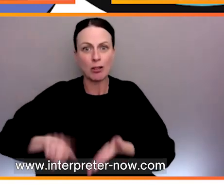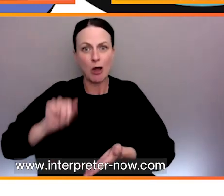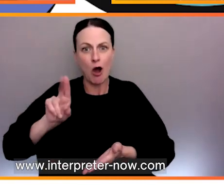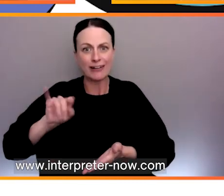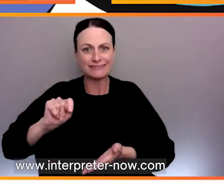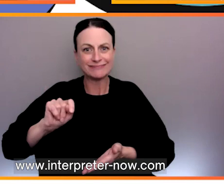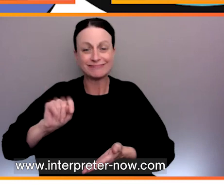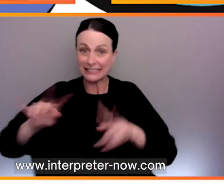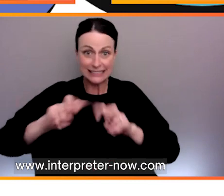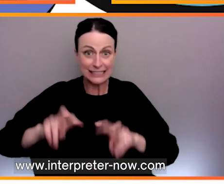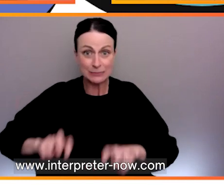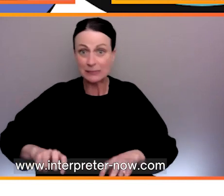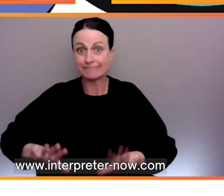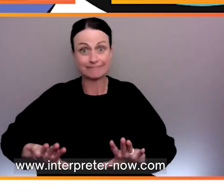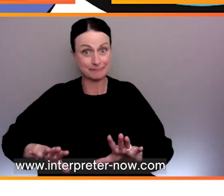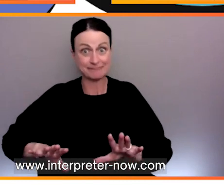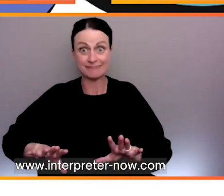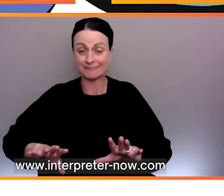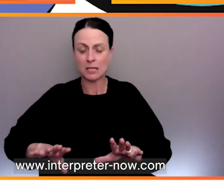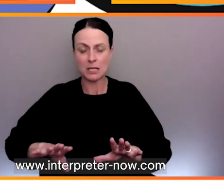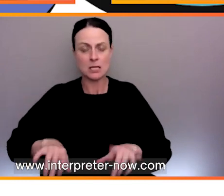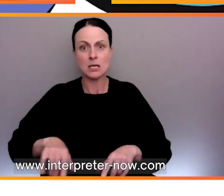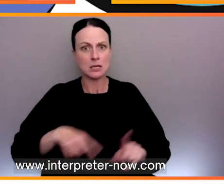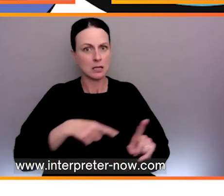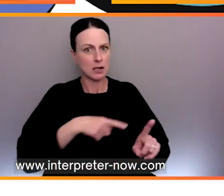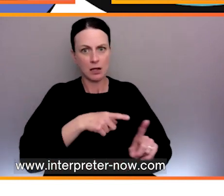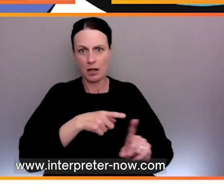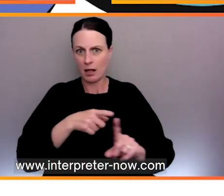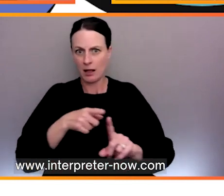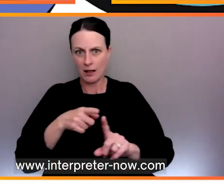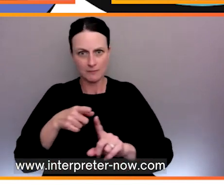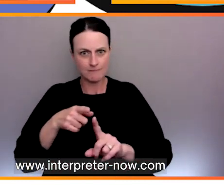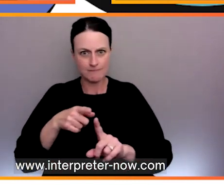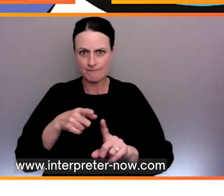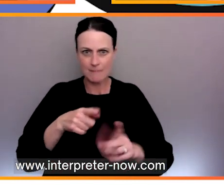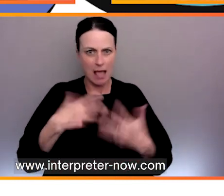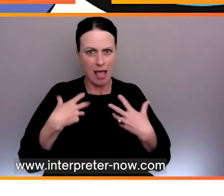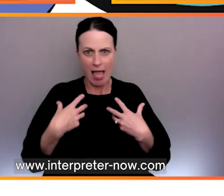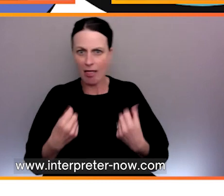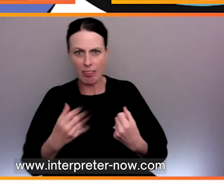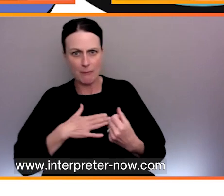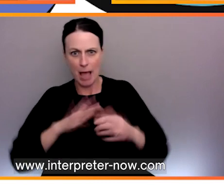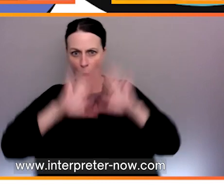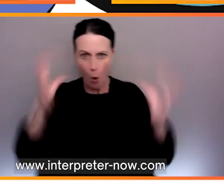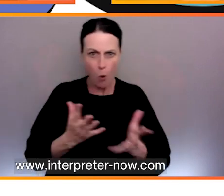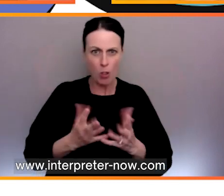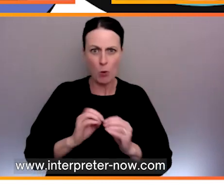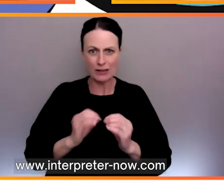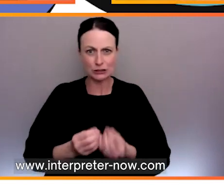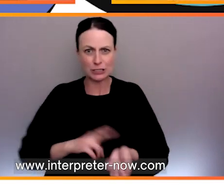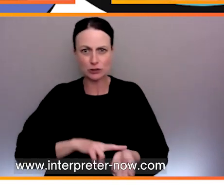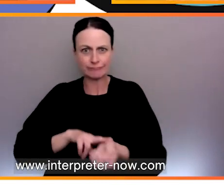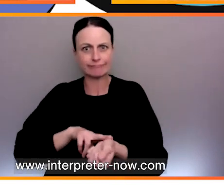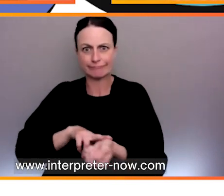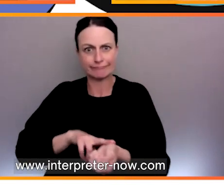assessment. Where is the health of your organization? There's some great things that, managers and executives can